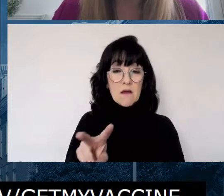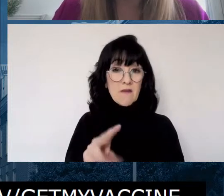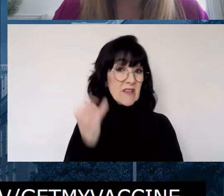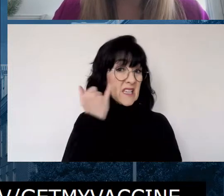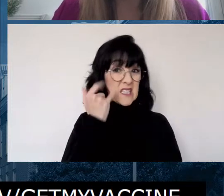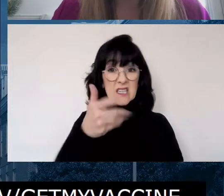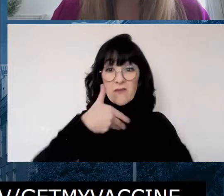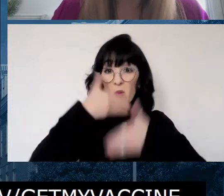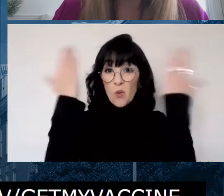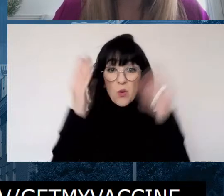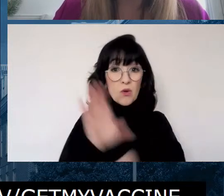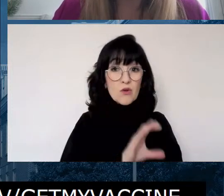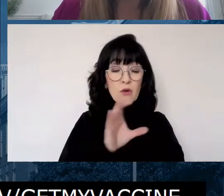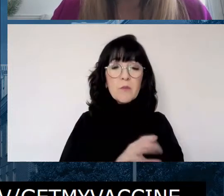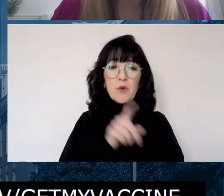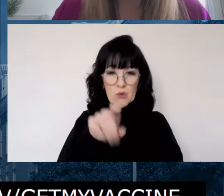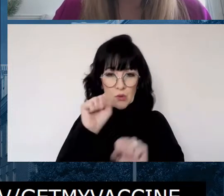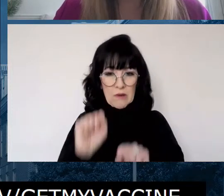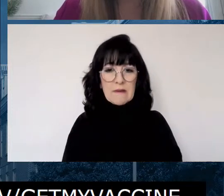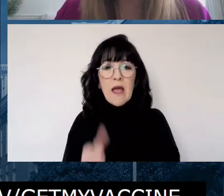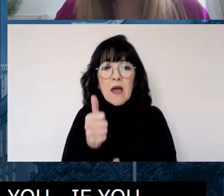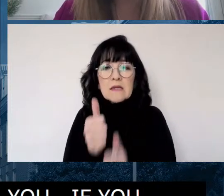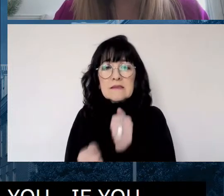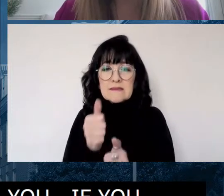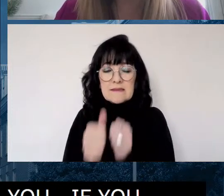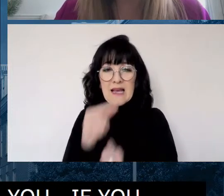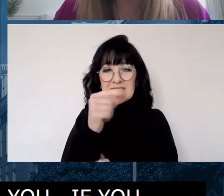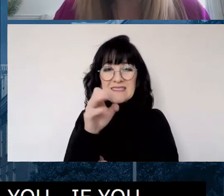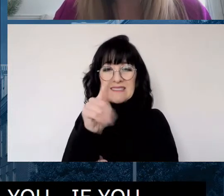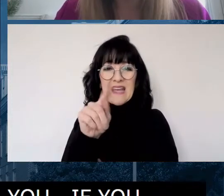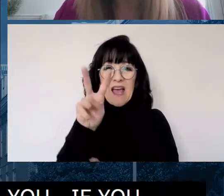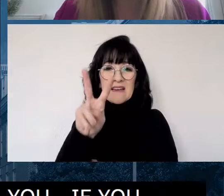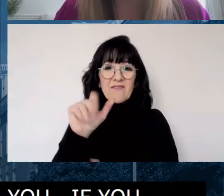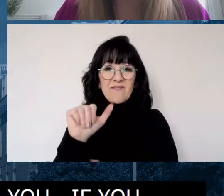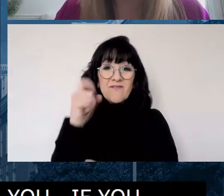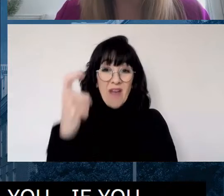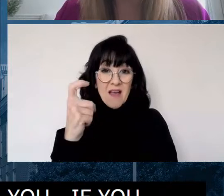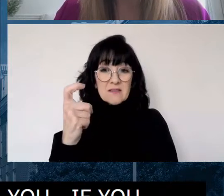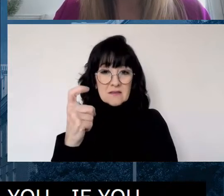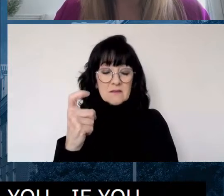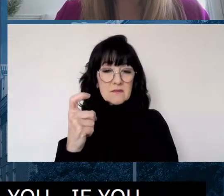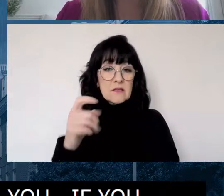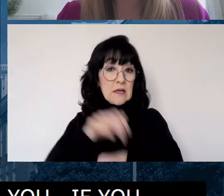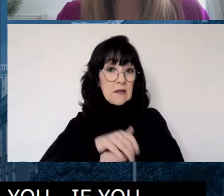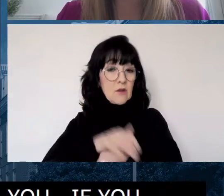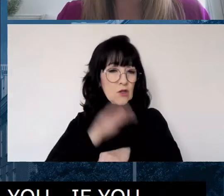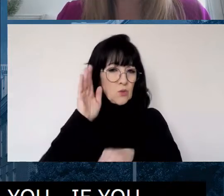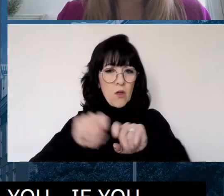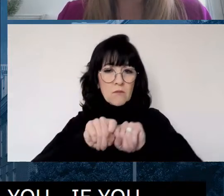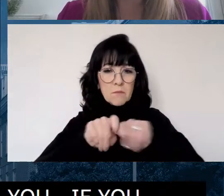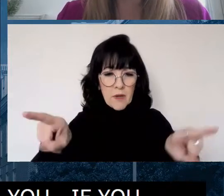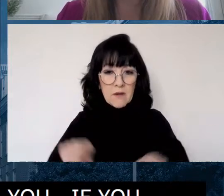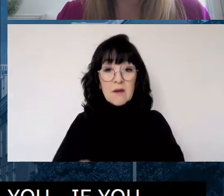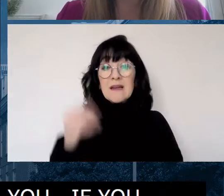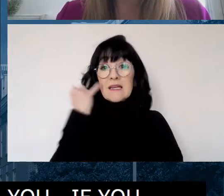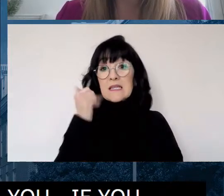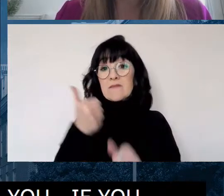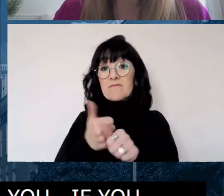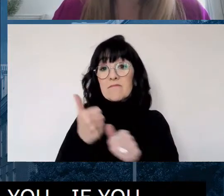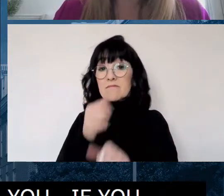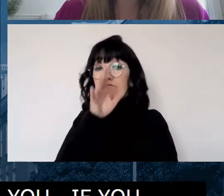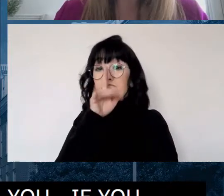or in Spanish "vacuna" and get 3 vaccine sites near you on your phone in just